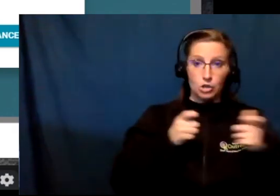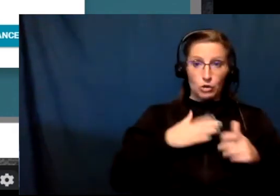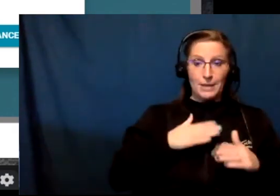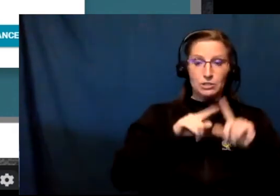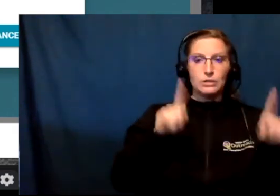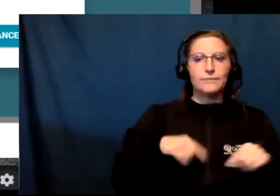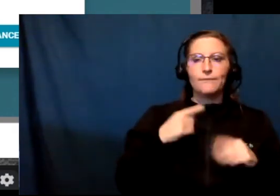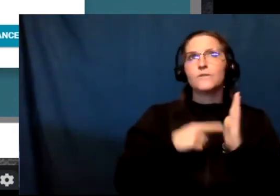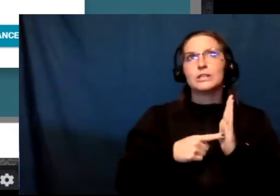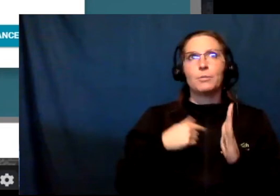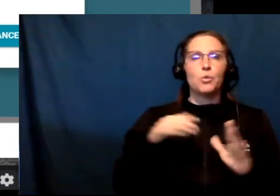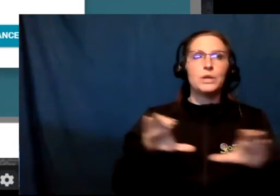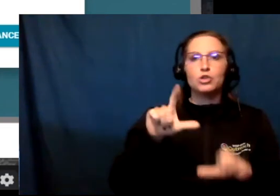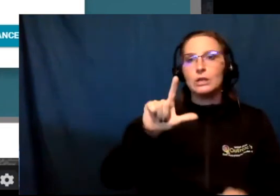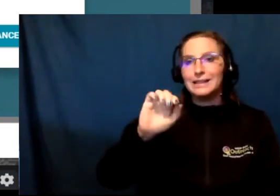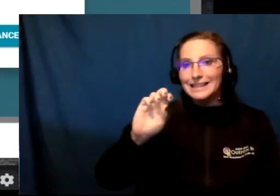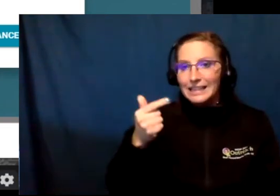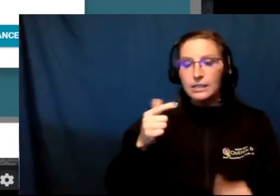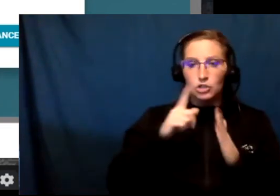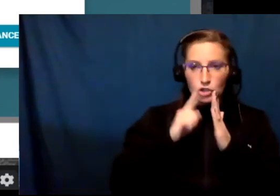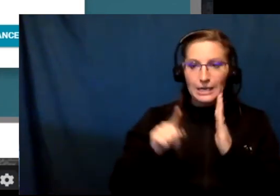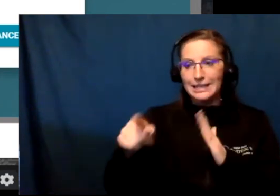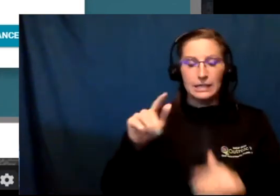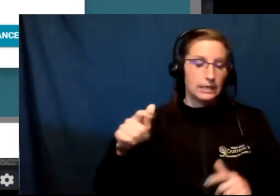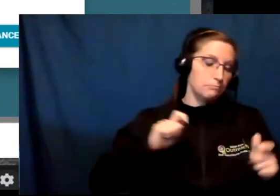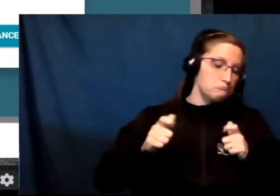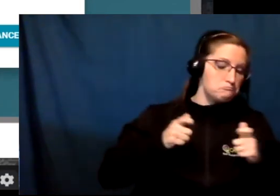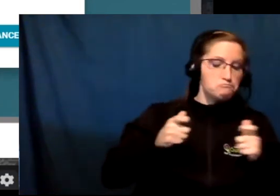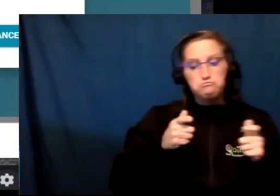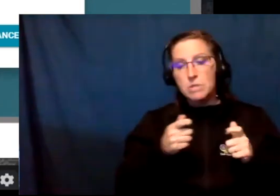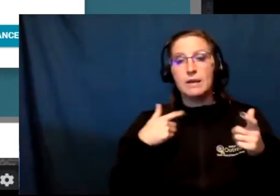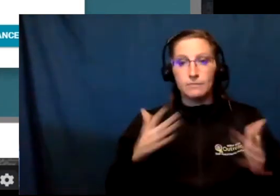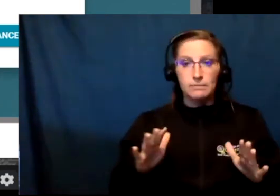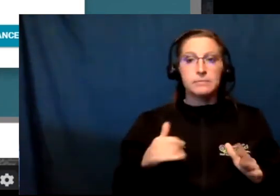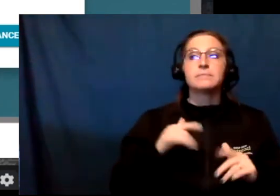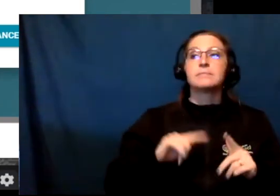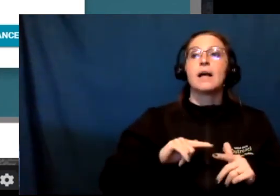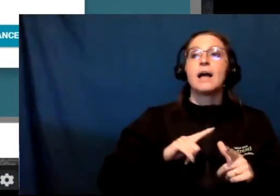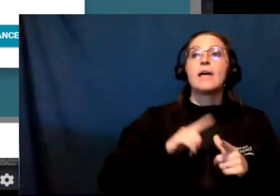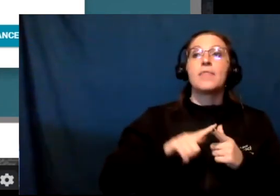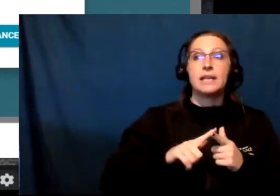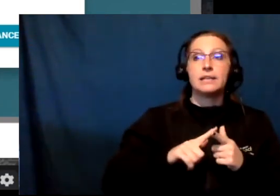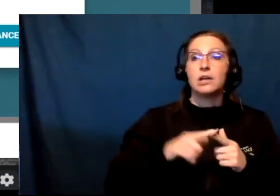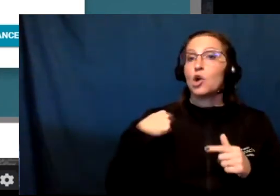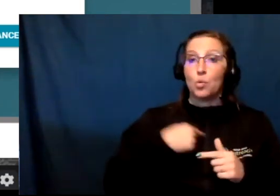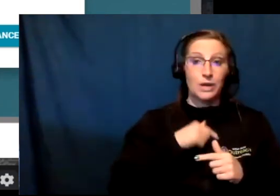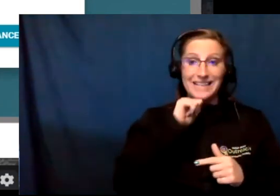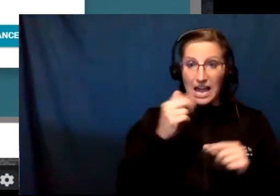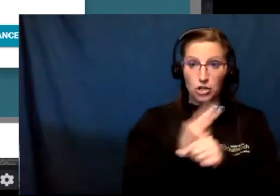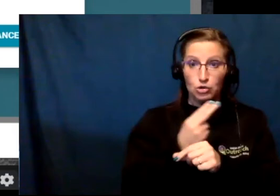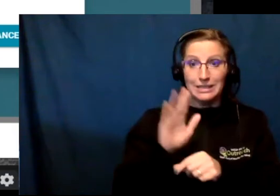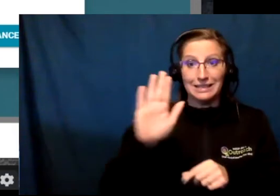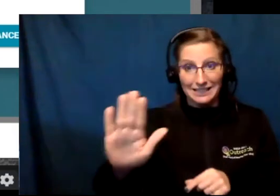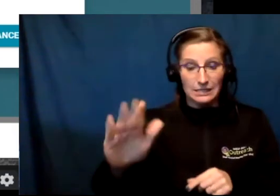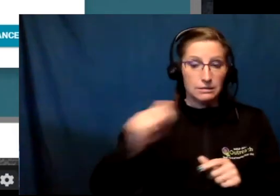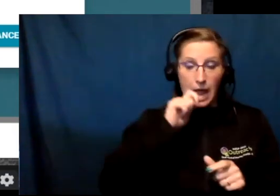say we do the Ling check and he has control of my mouse, and then we're doing something for a span of time where he's not using my mouse,